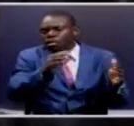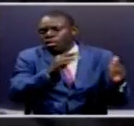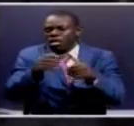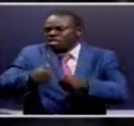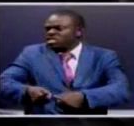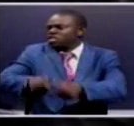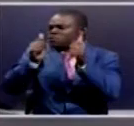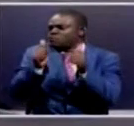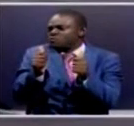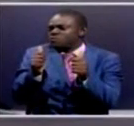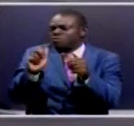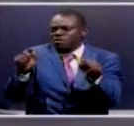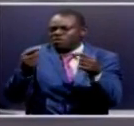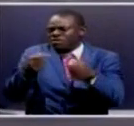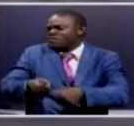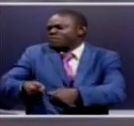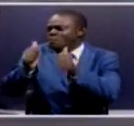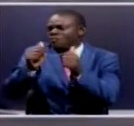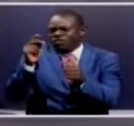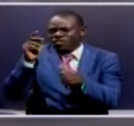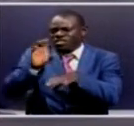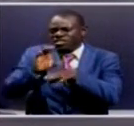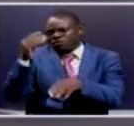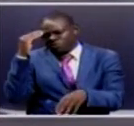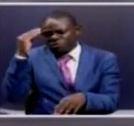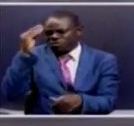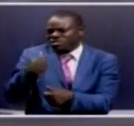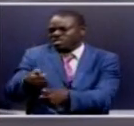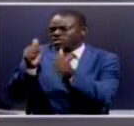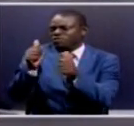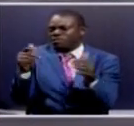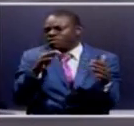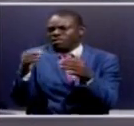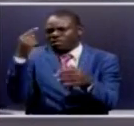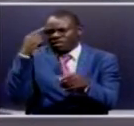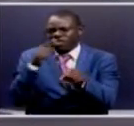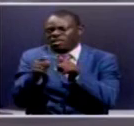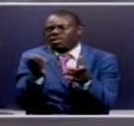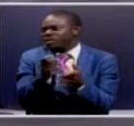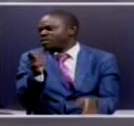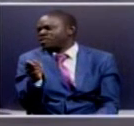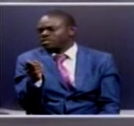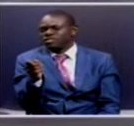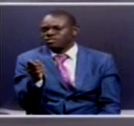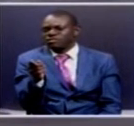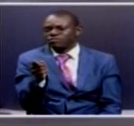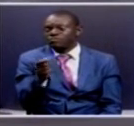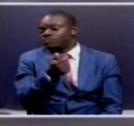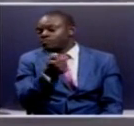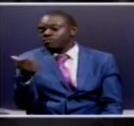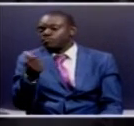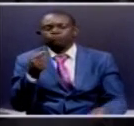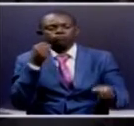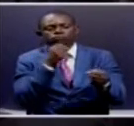probably by politics. And those that are withdrawing, those that are withdrawing from the process cannot